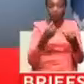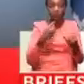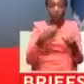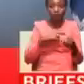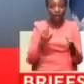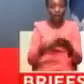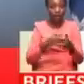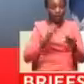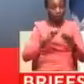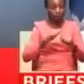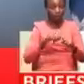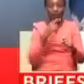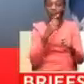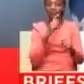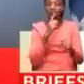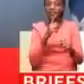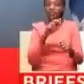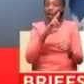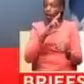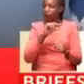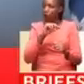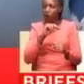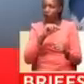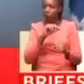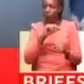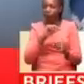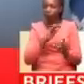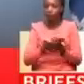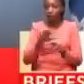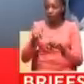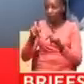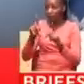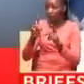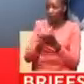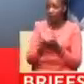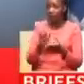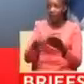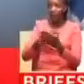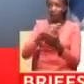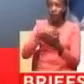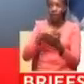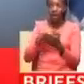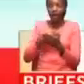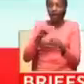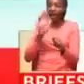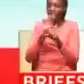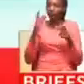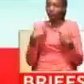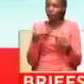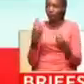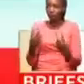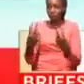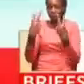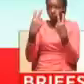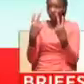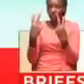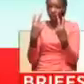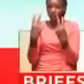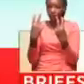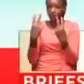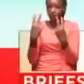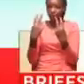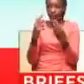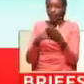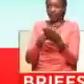she'll be in a position to say no. Yeah. Okay. All right, and then we have Mary Faber. He's in the interview, also quiet. I think the whole